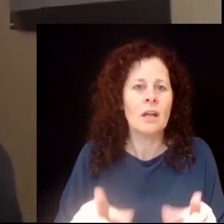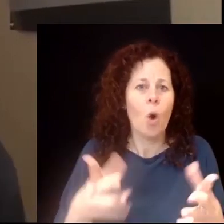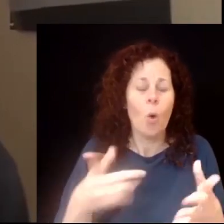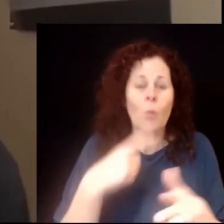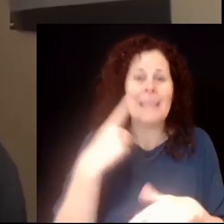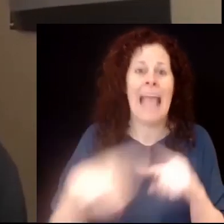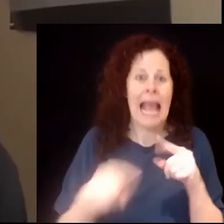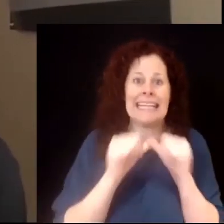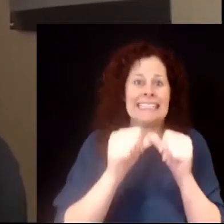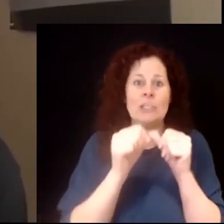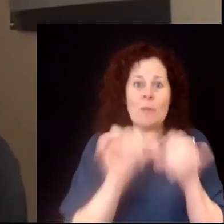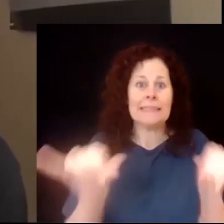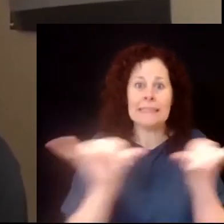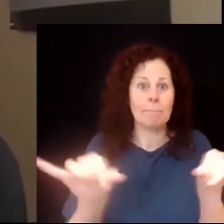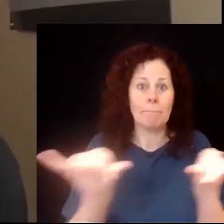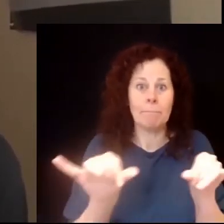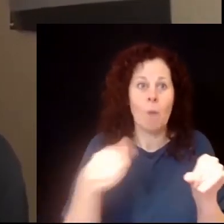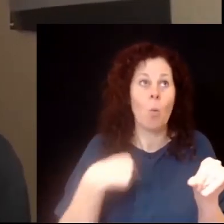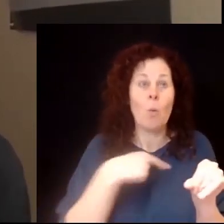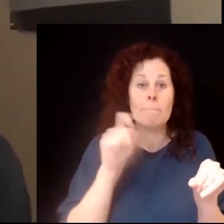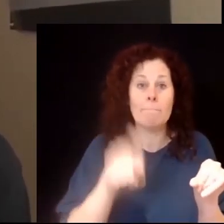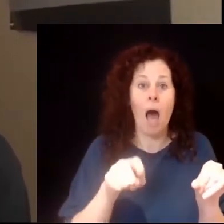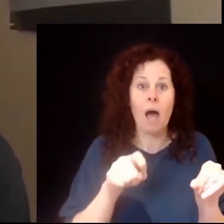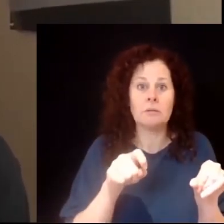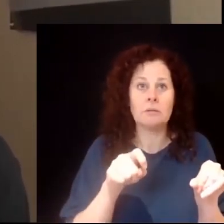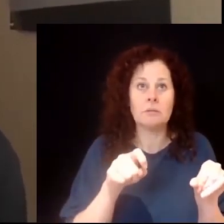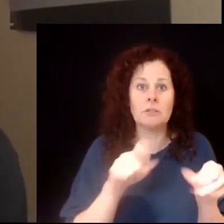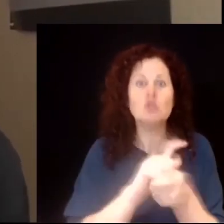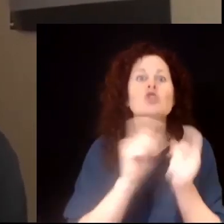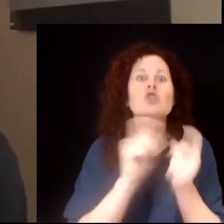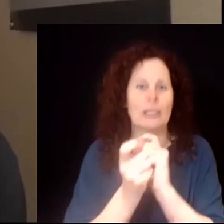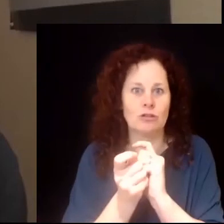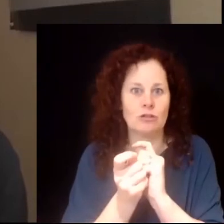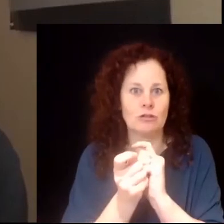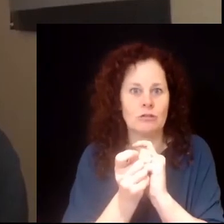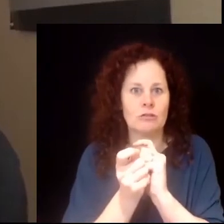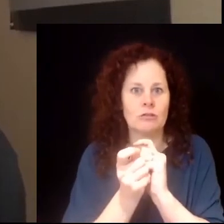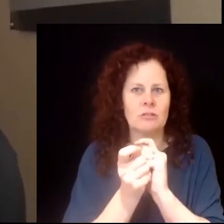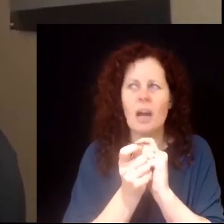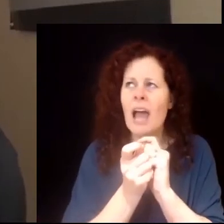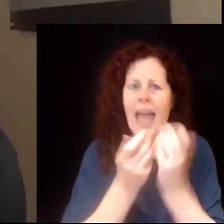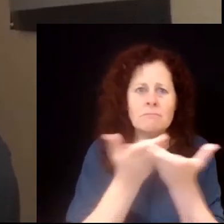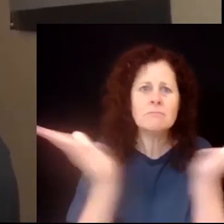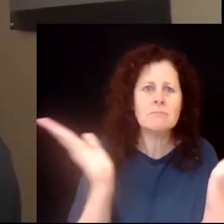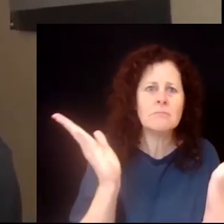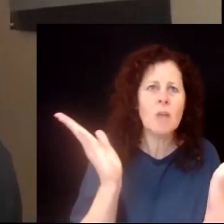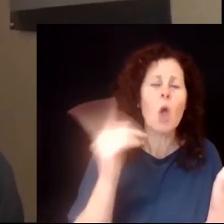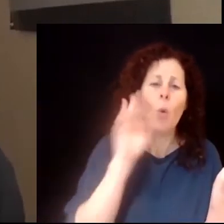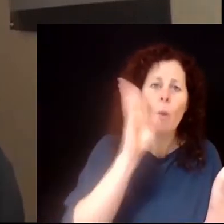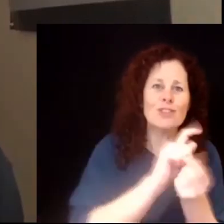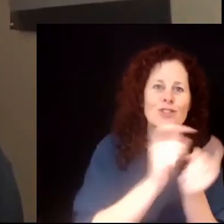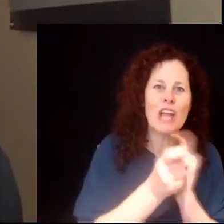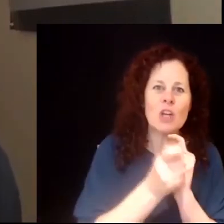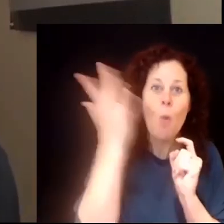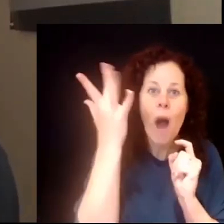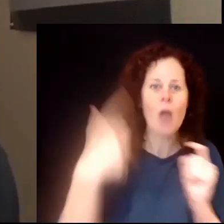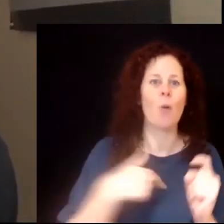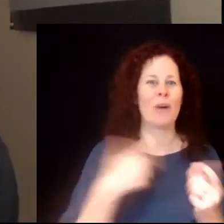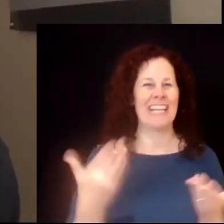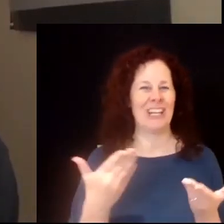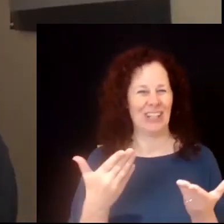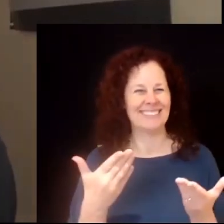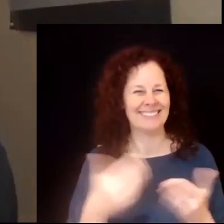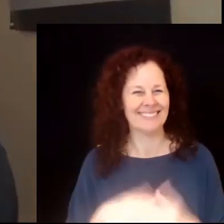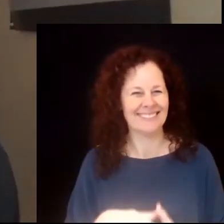now, because things can't stay the same. They have to change, and they will, because we're here. I also